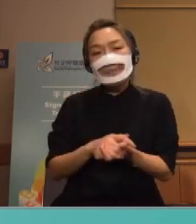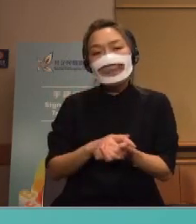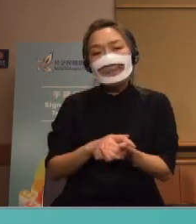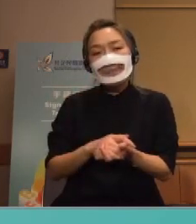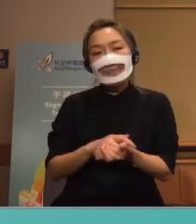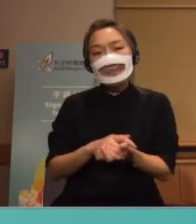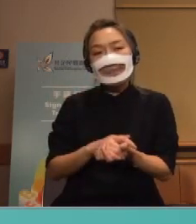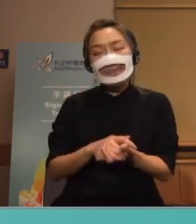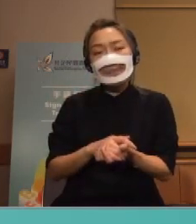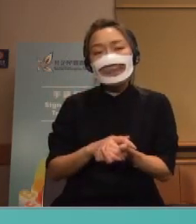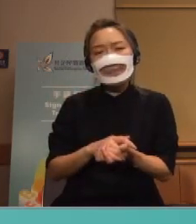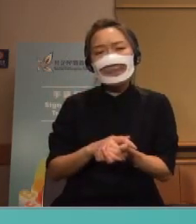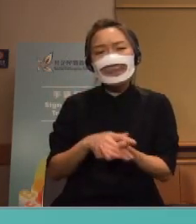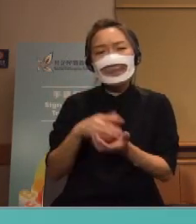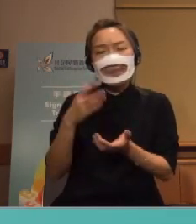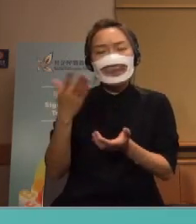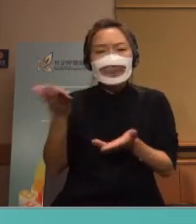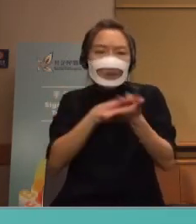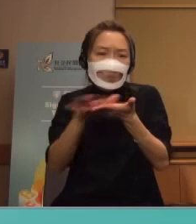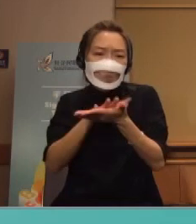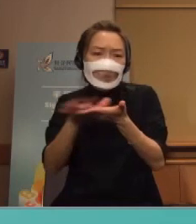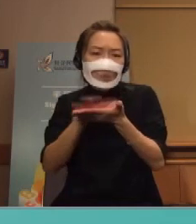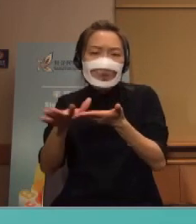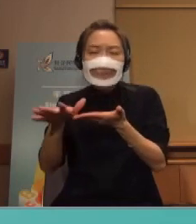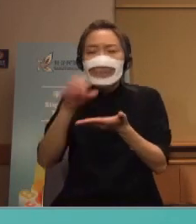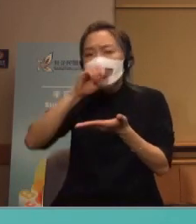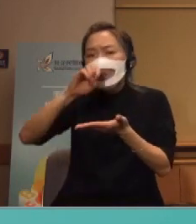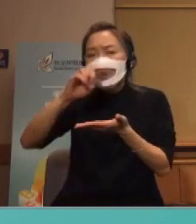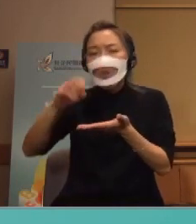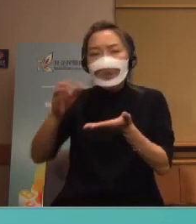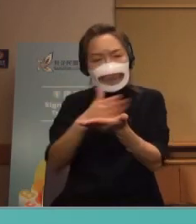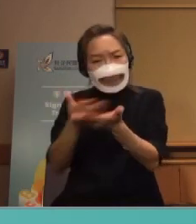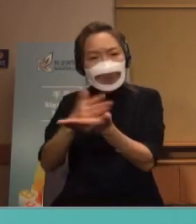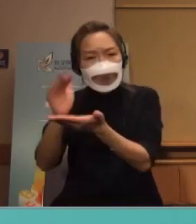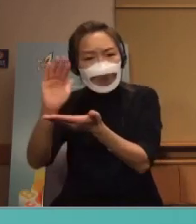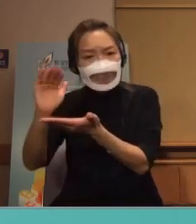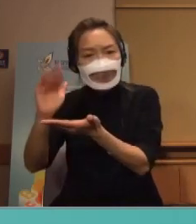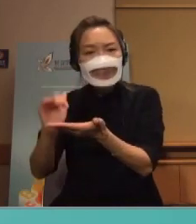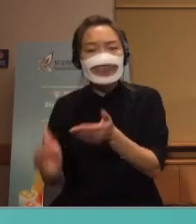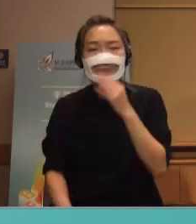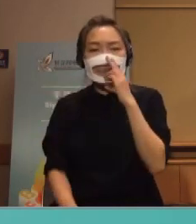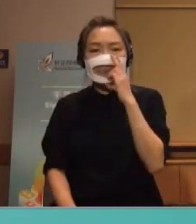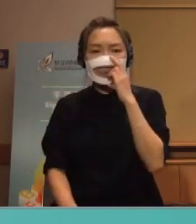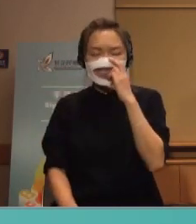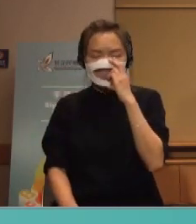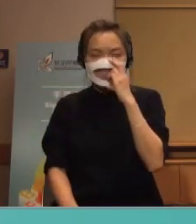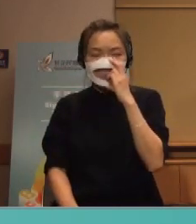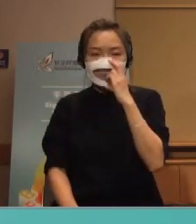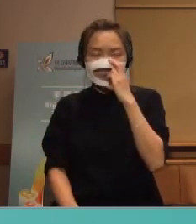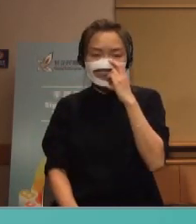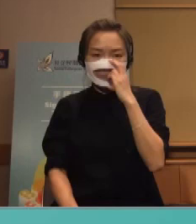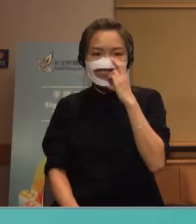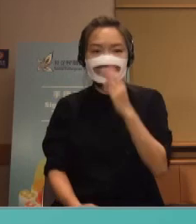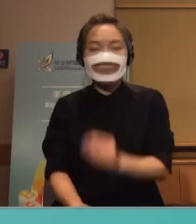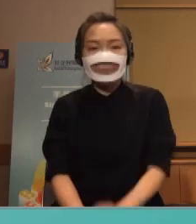has helped you, and what would you like to share with all of us here? Sure. So I'm actually coming from this like